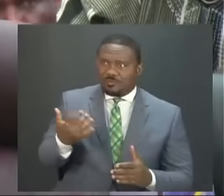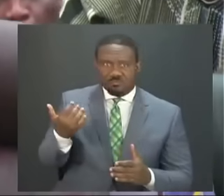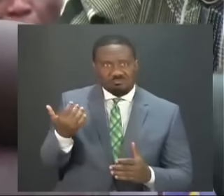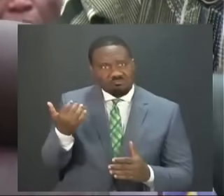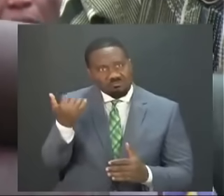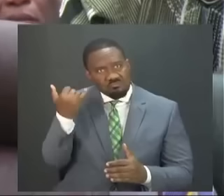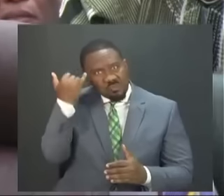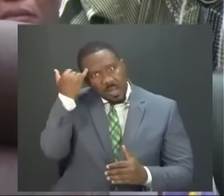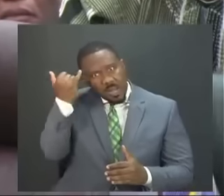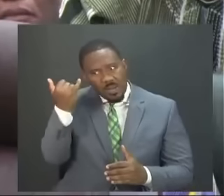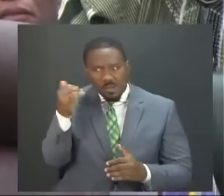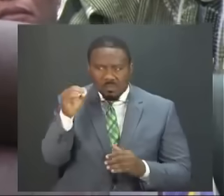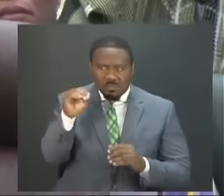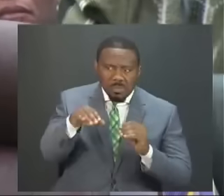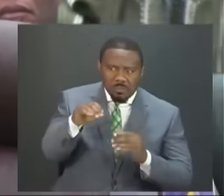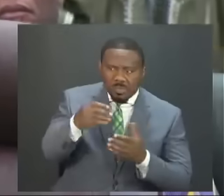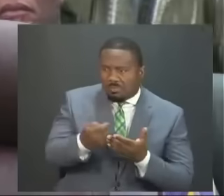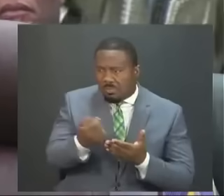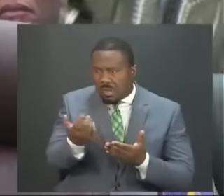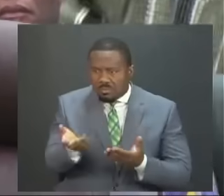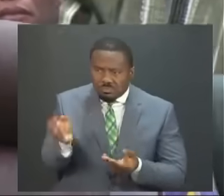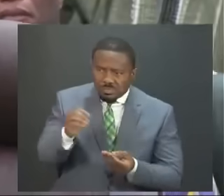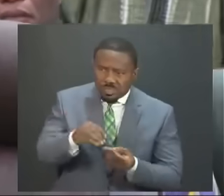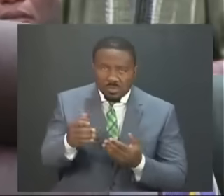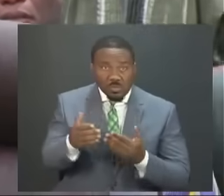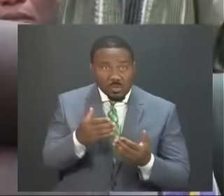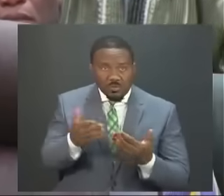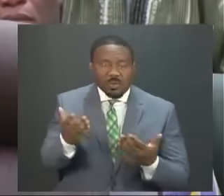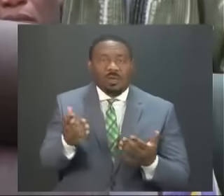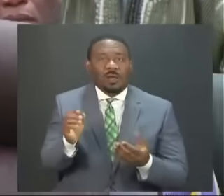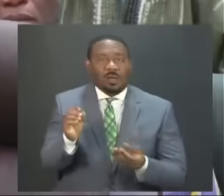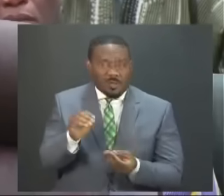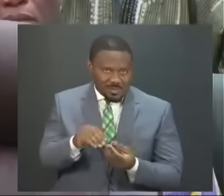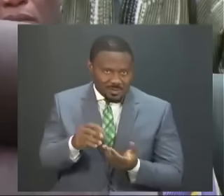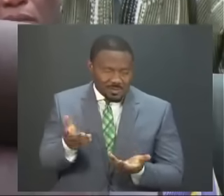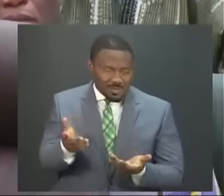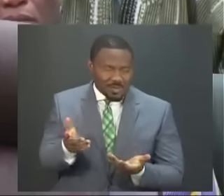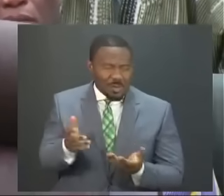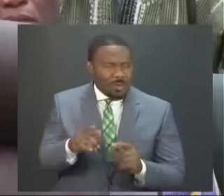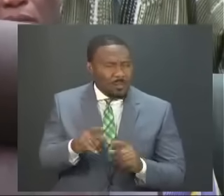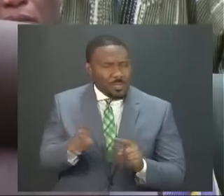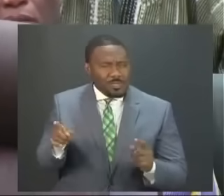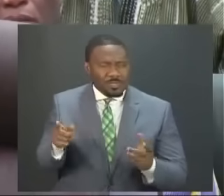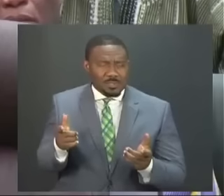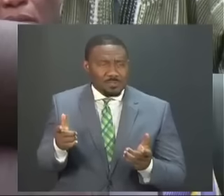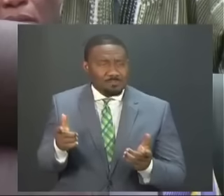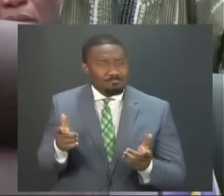Mr. Speaker, the minority leader on his feet